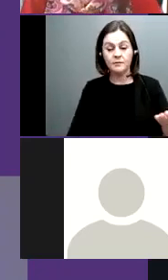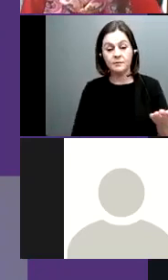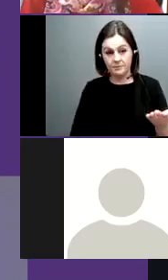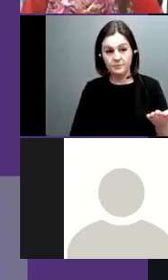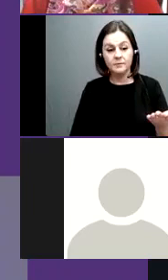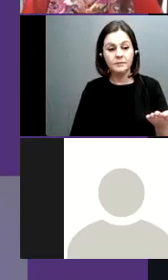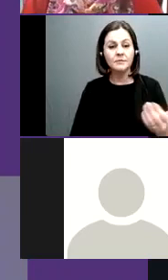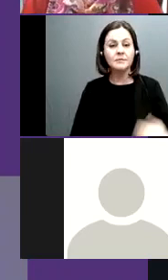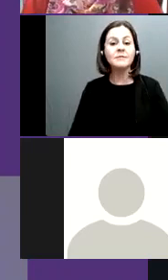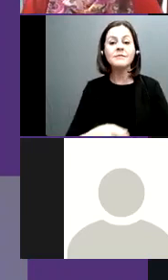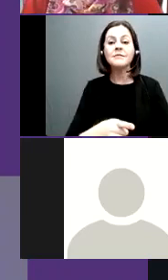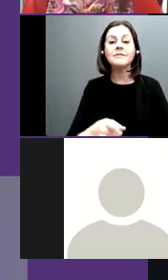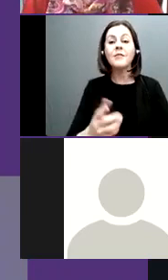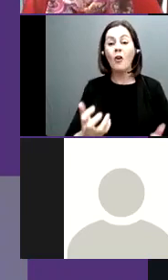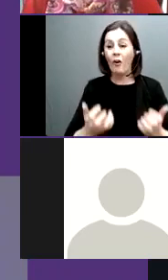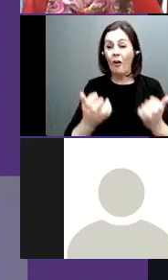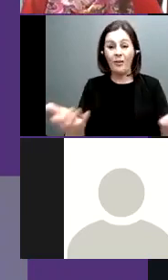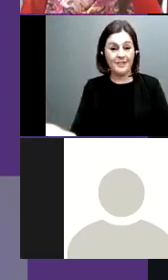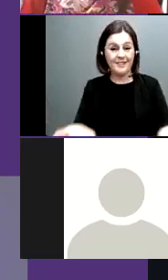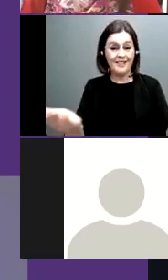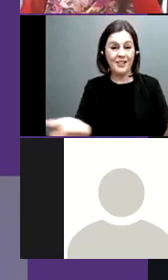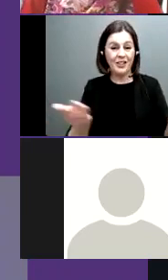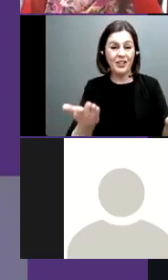there in the webinar audience who is